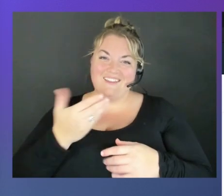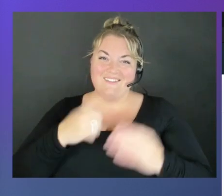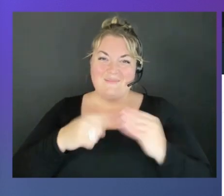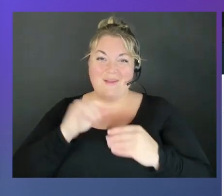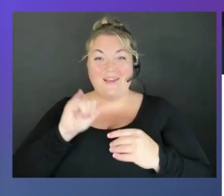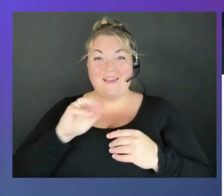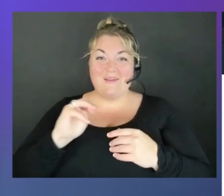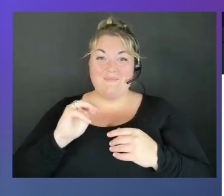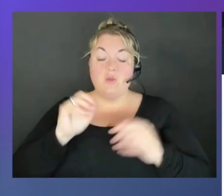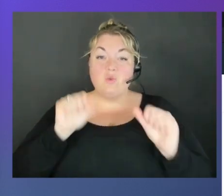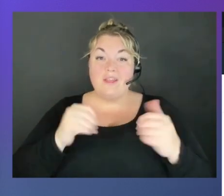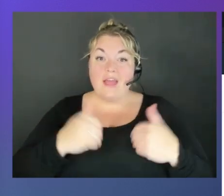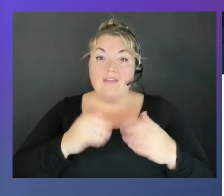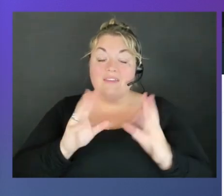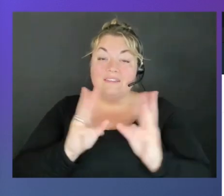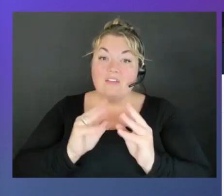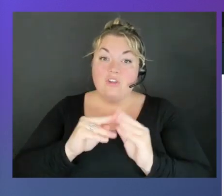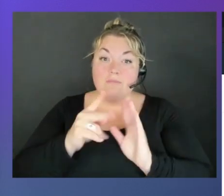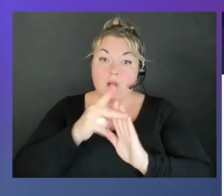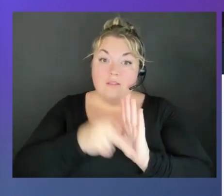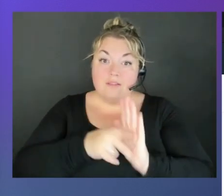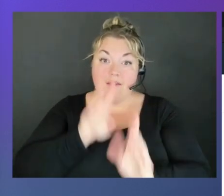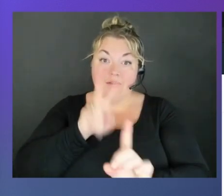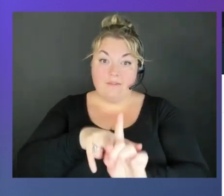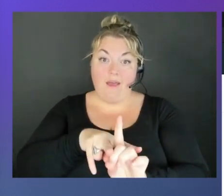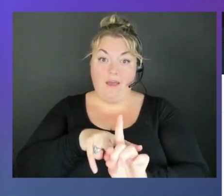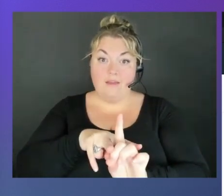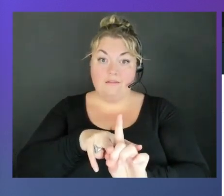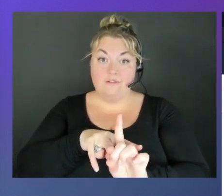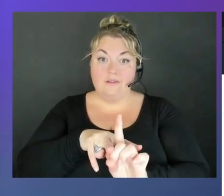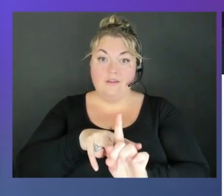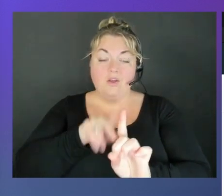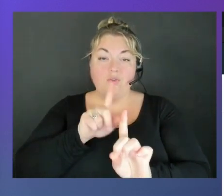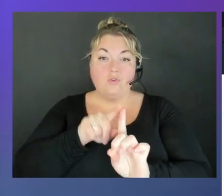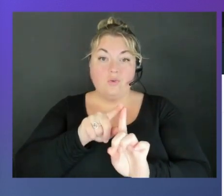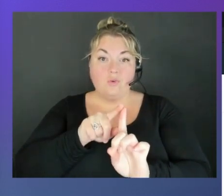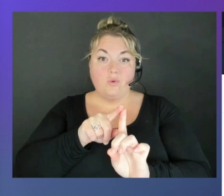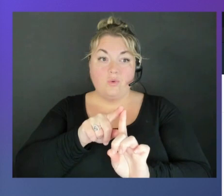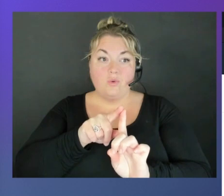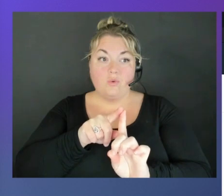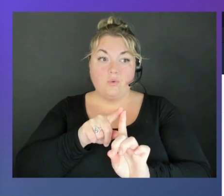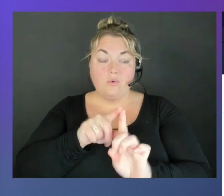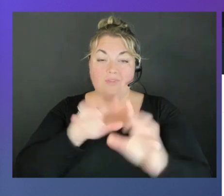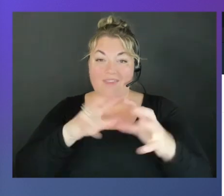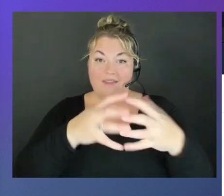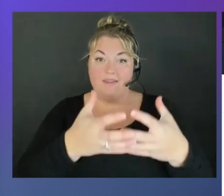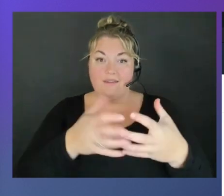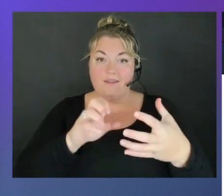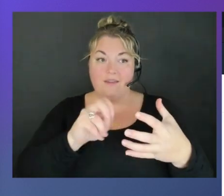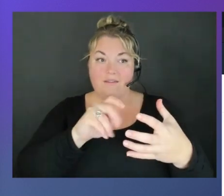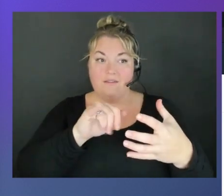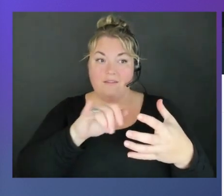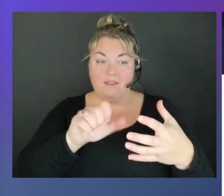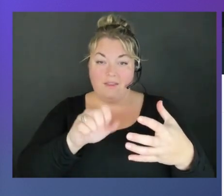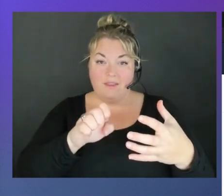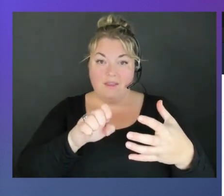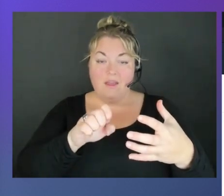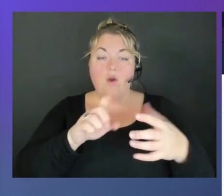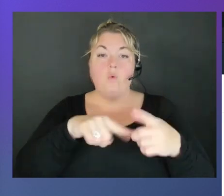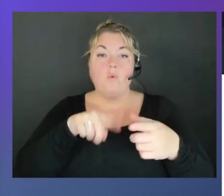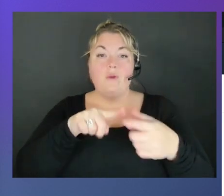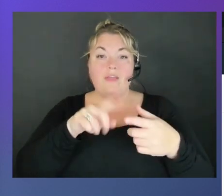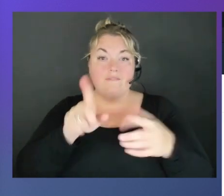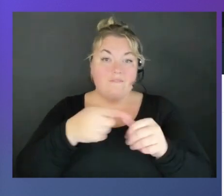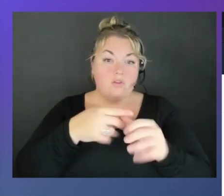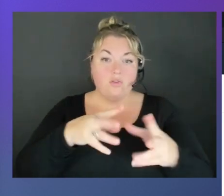is you can have a session policy that's assigned to an entity when they first assume a role. And that policy